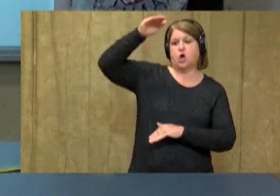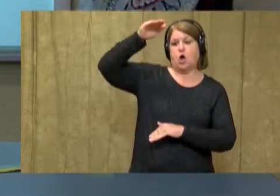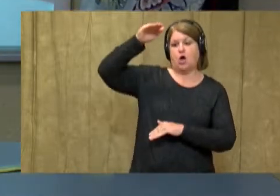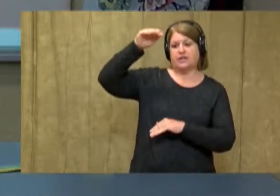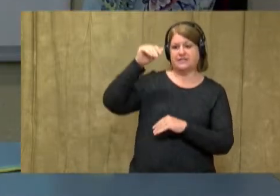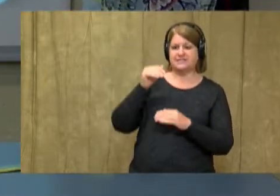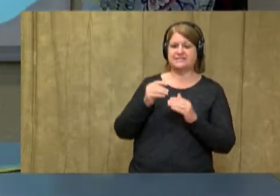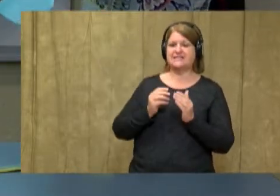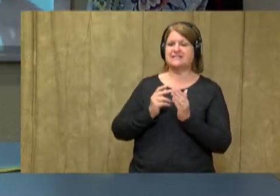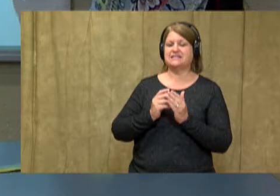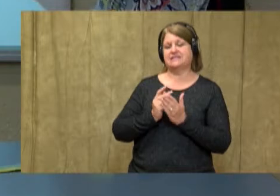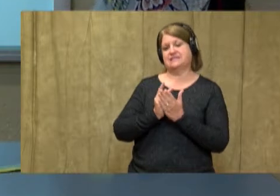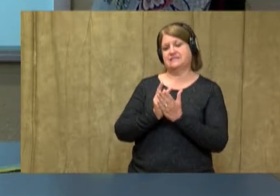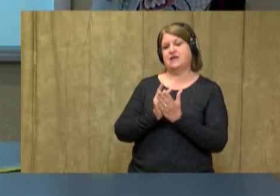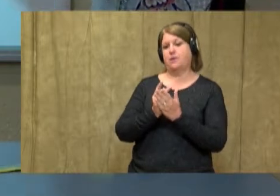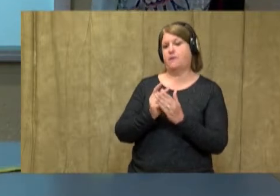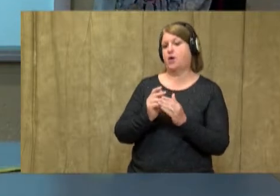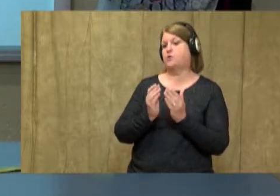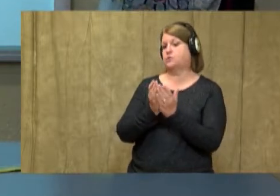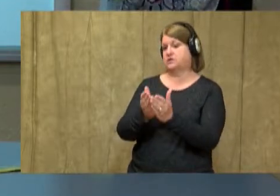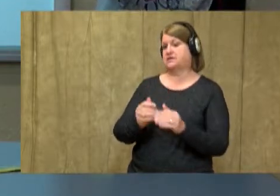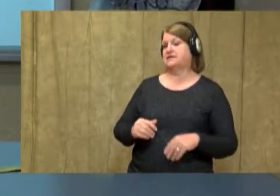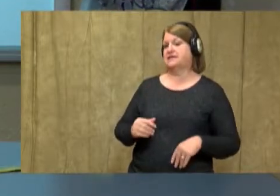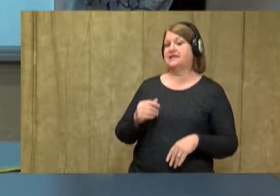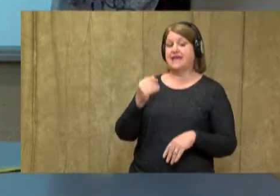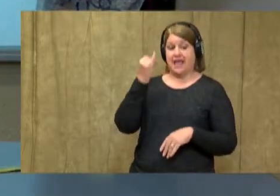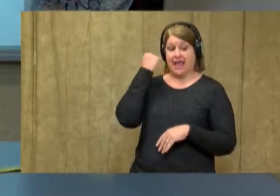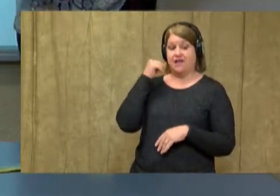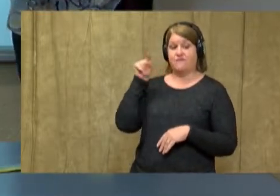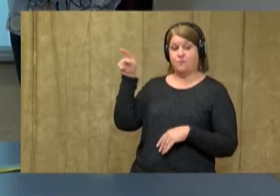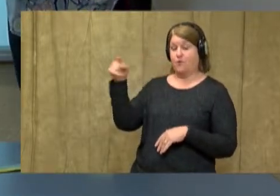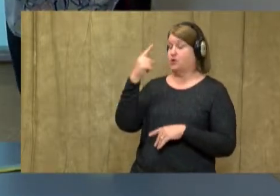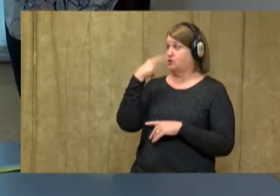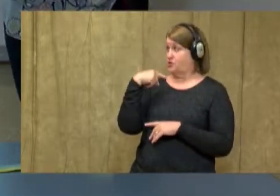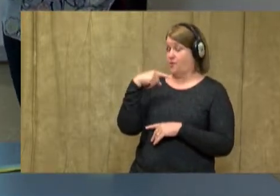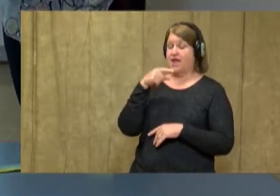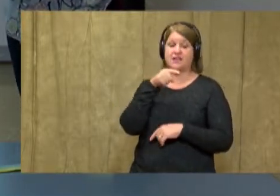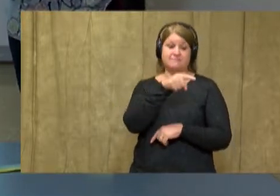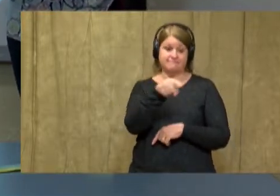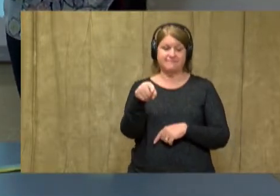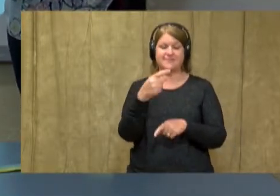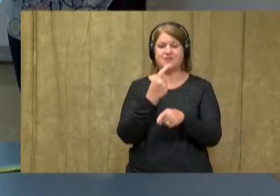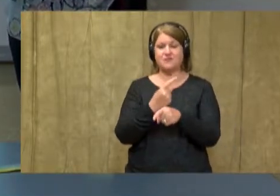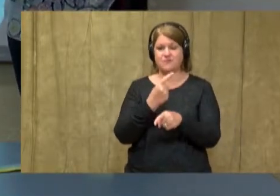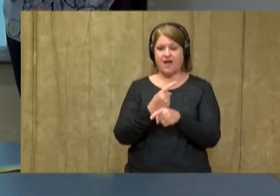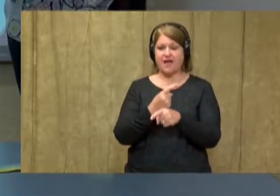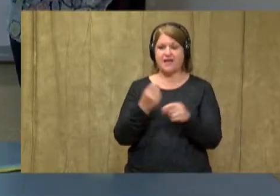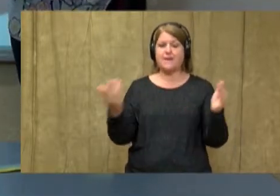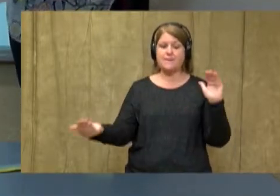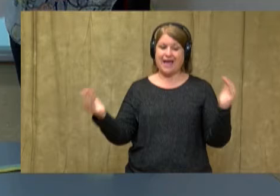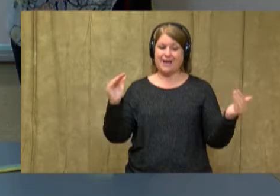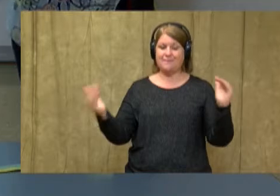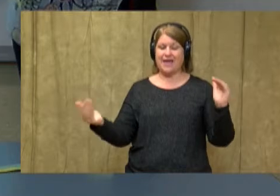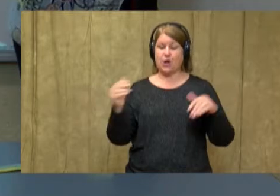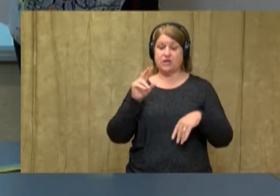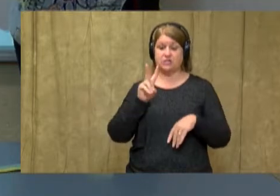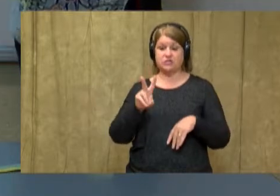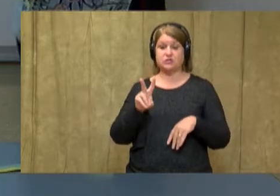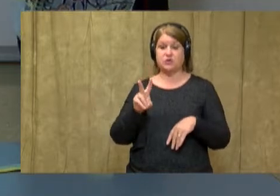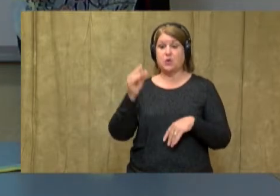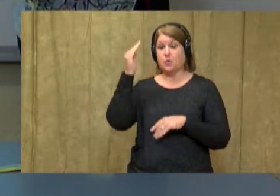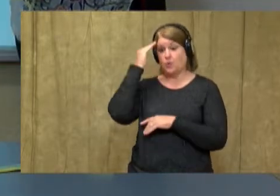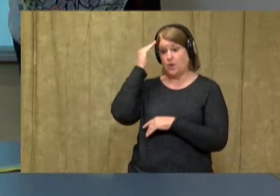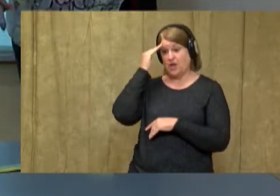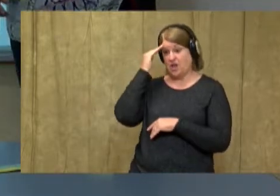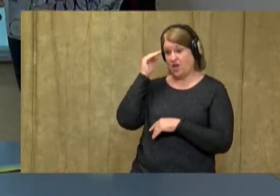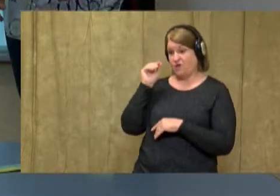If you pointed to the red sail, you're correct. Now, by comparing two, we know that this one would be